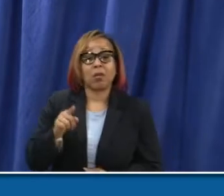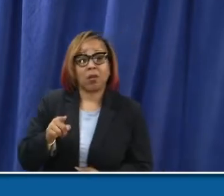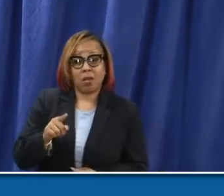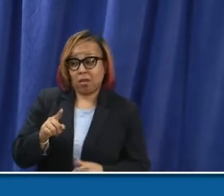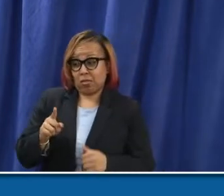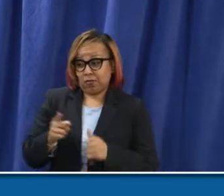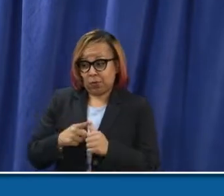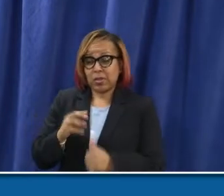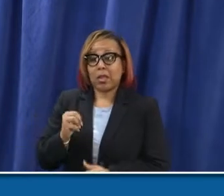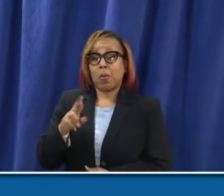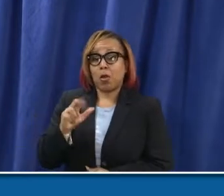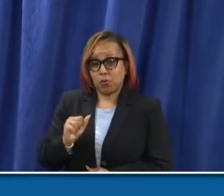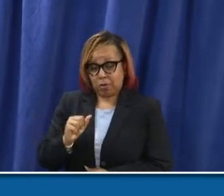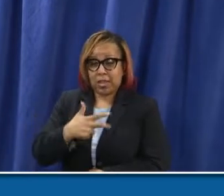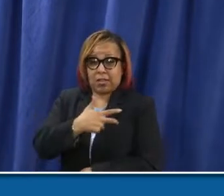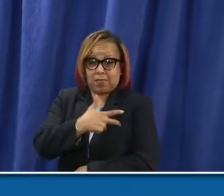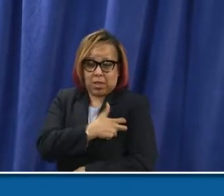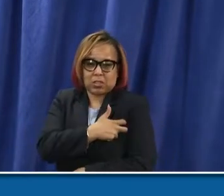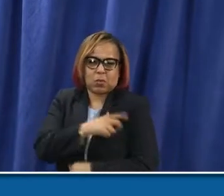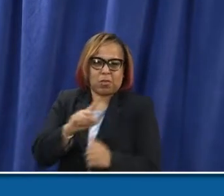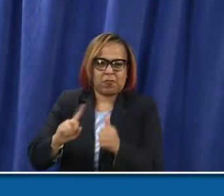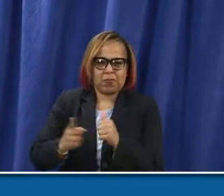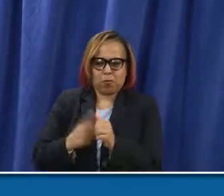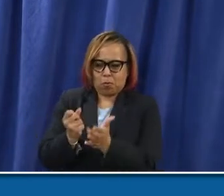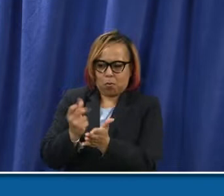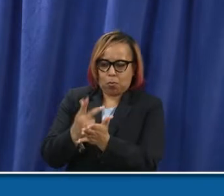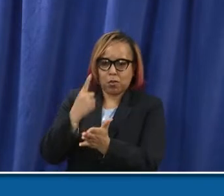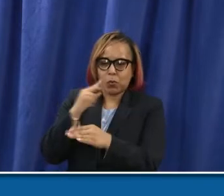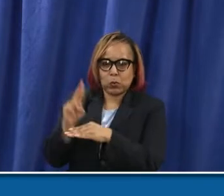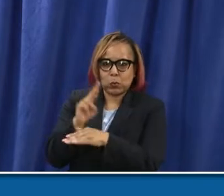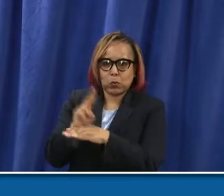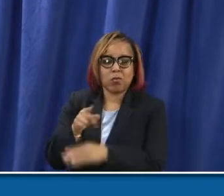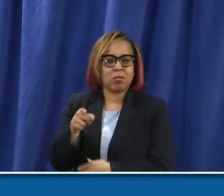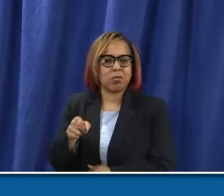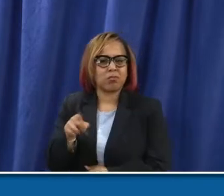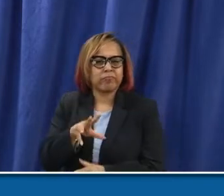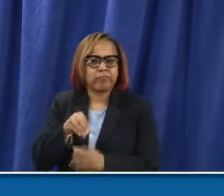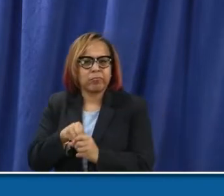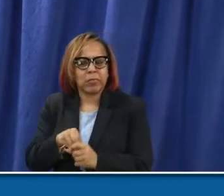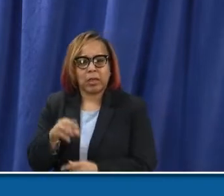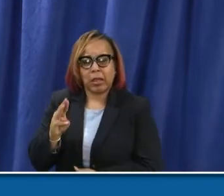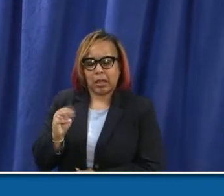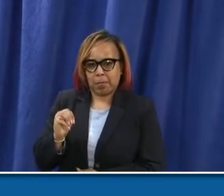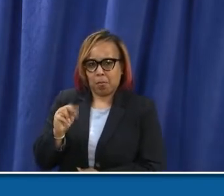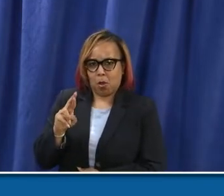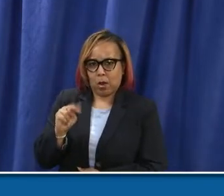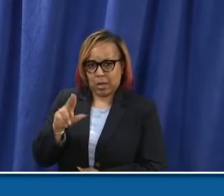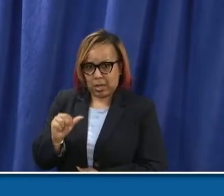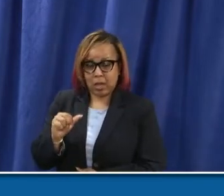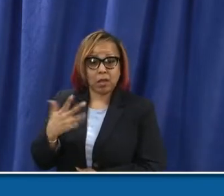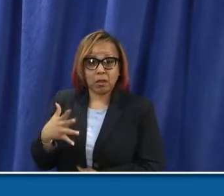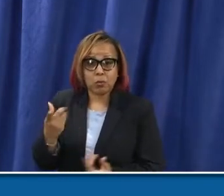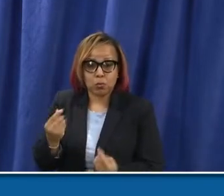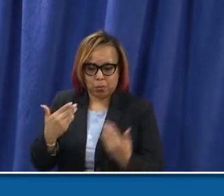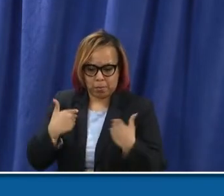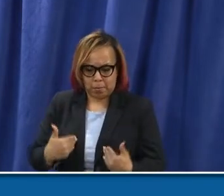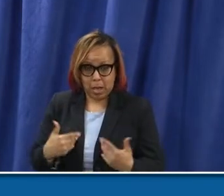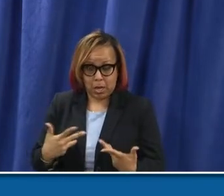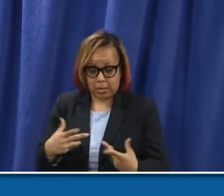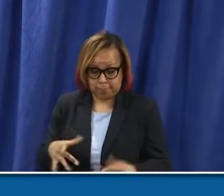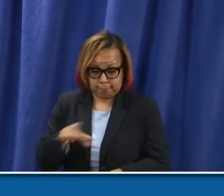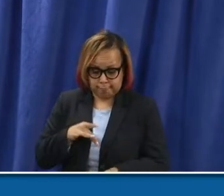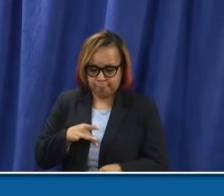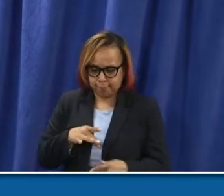the first COVID-19 vaccines authorized for use. And they use mRNA to train the body to respond to the